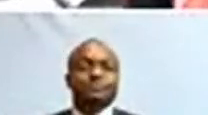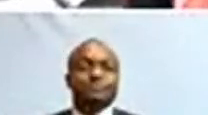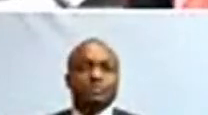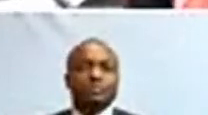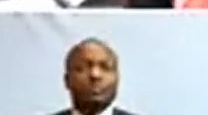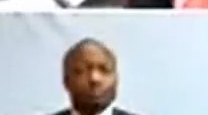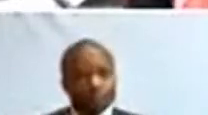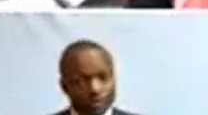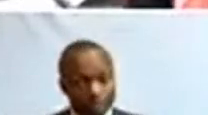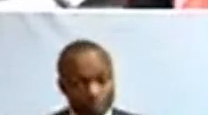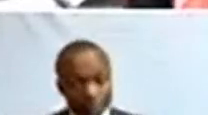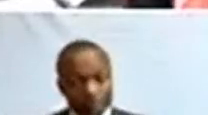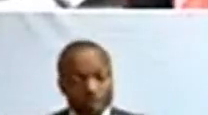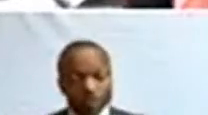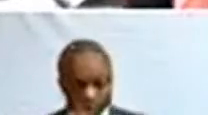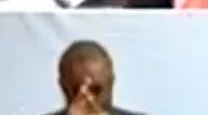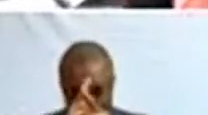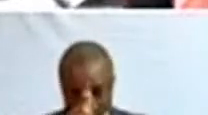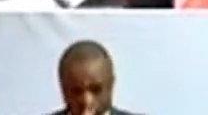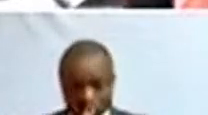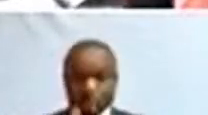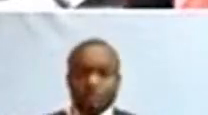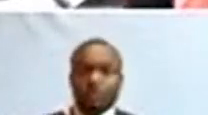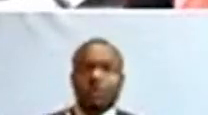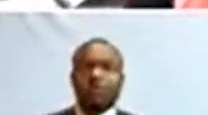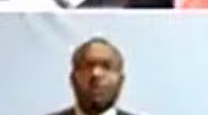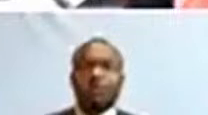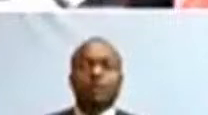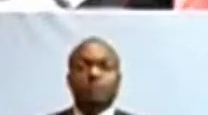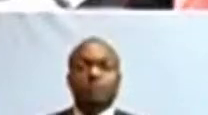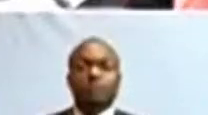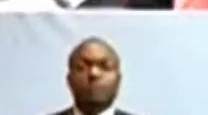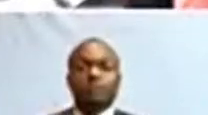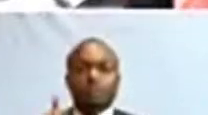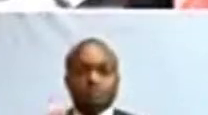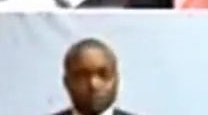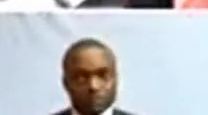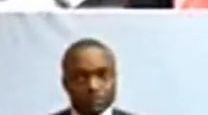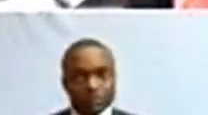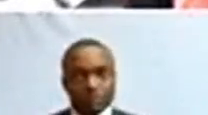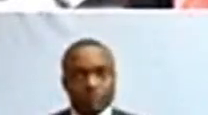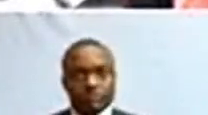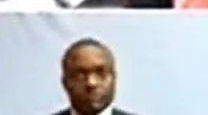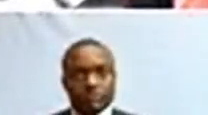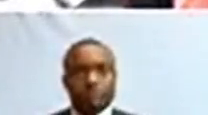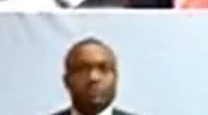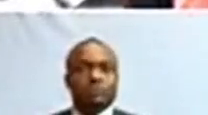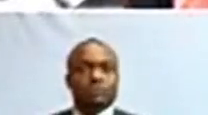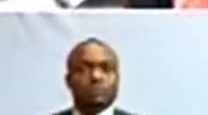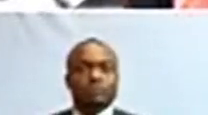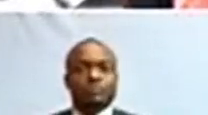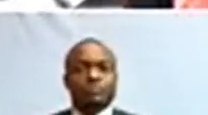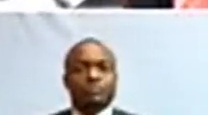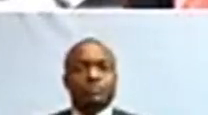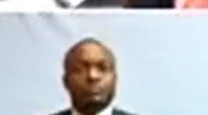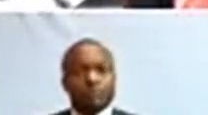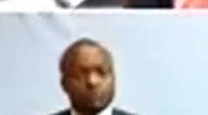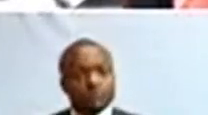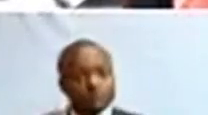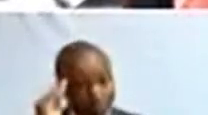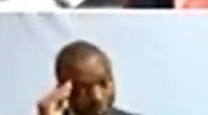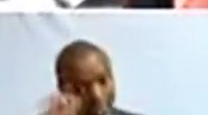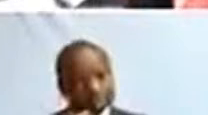Can you respond to Honorable Kamundo's questions? Then Honorable Mtero's questions. I wanted to establish this. And